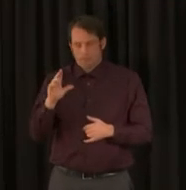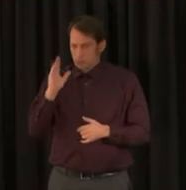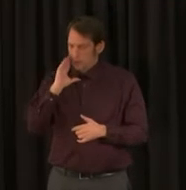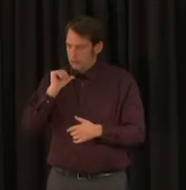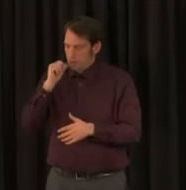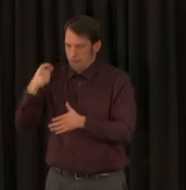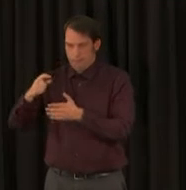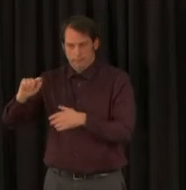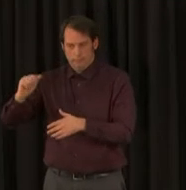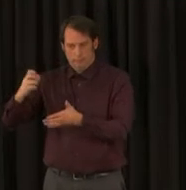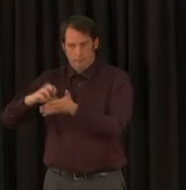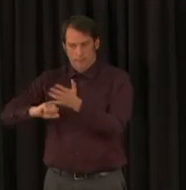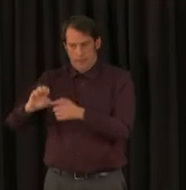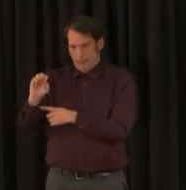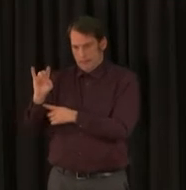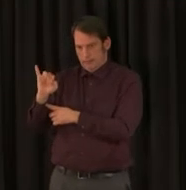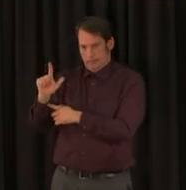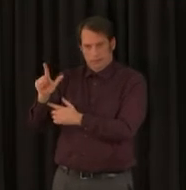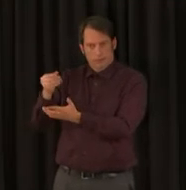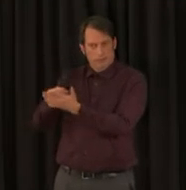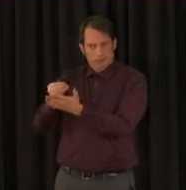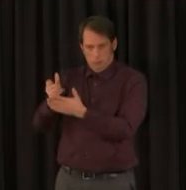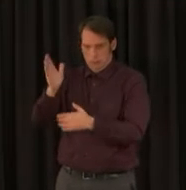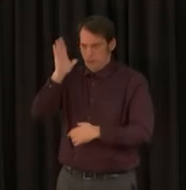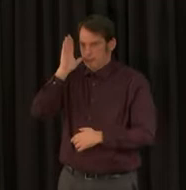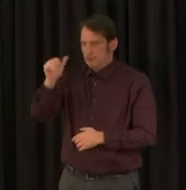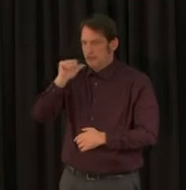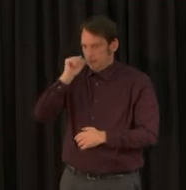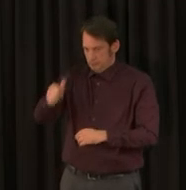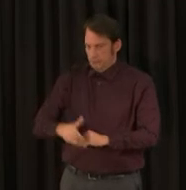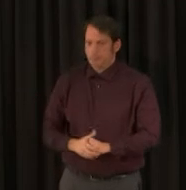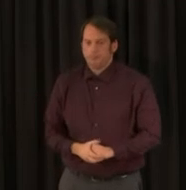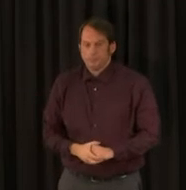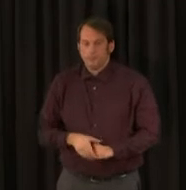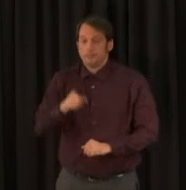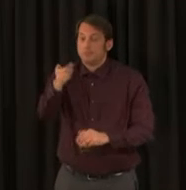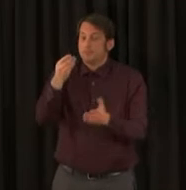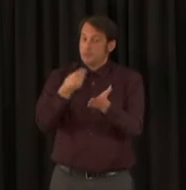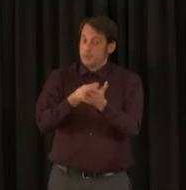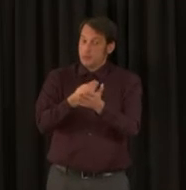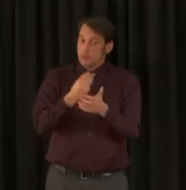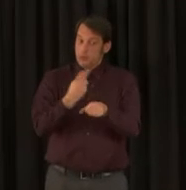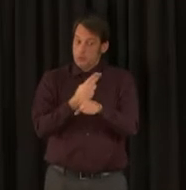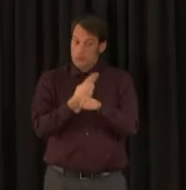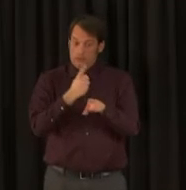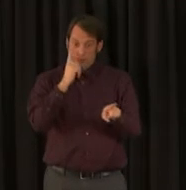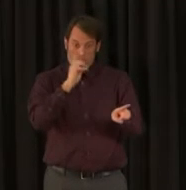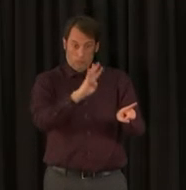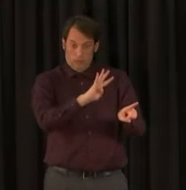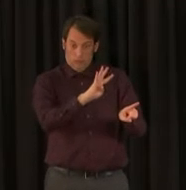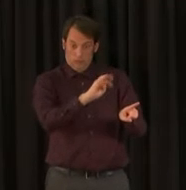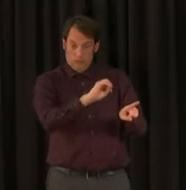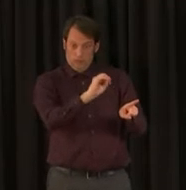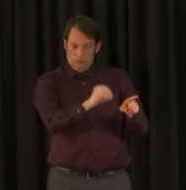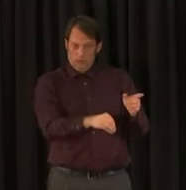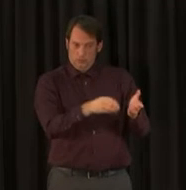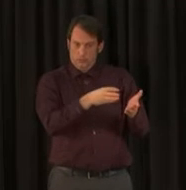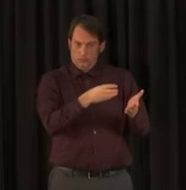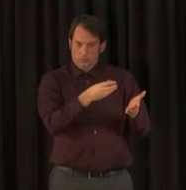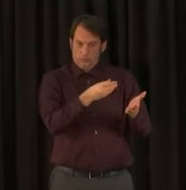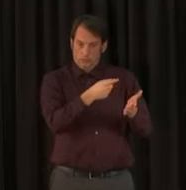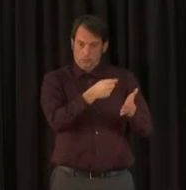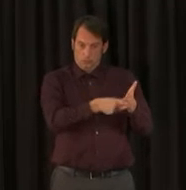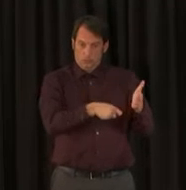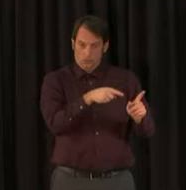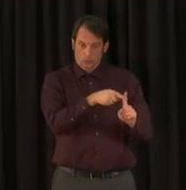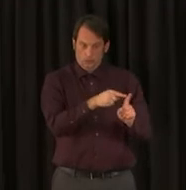the money that you've used for those 40% of expenses, where before you would not be able to deduct those expenses on